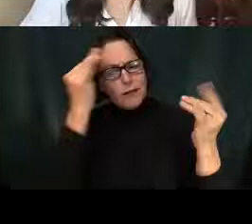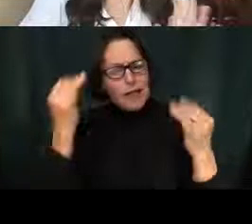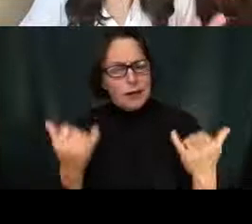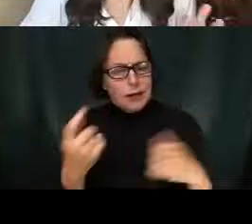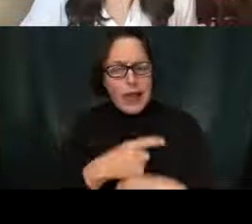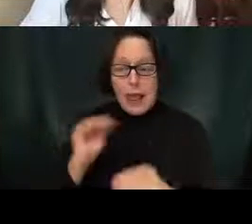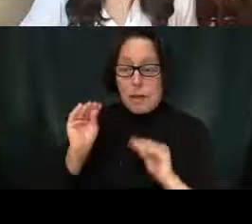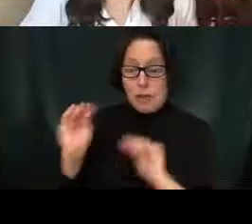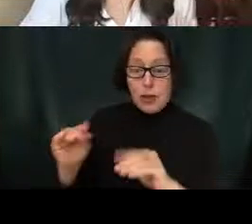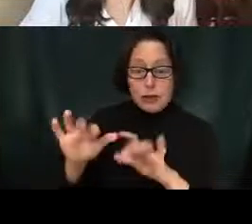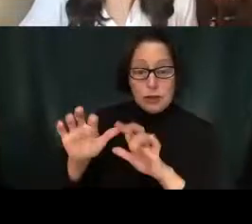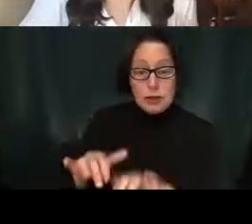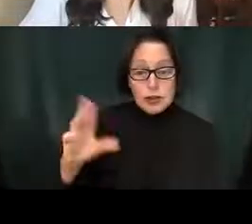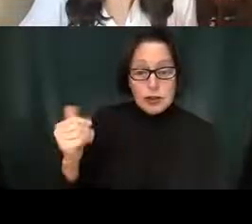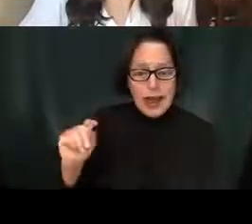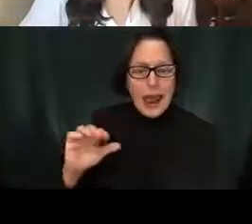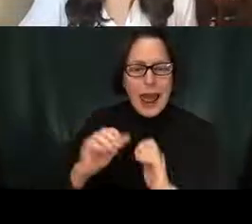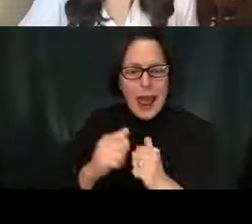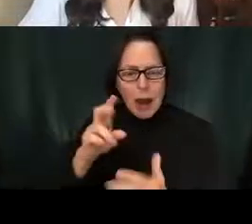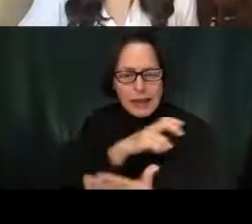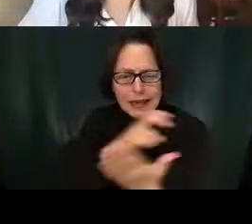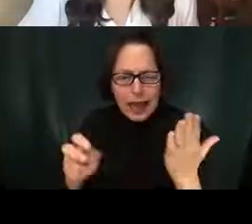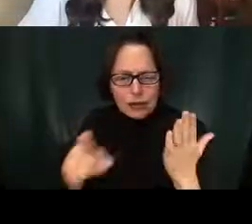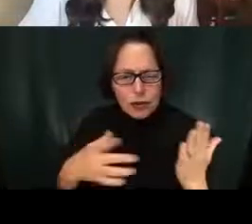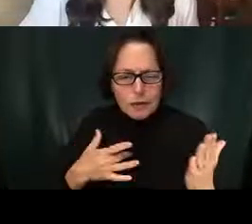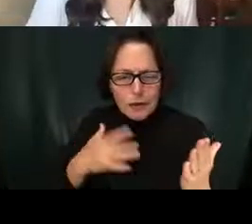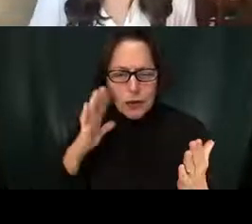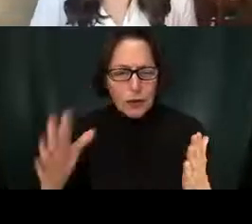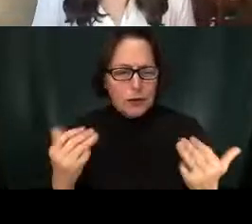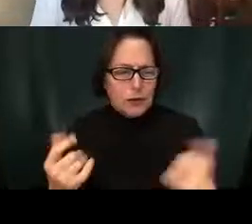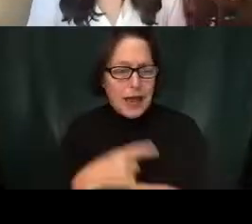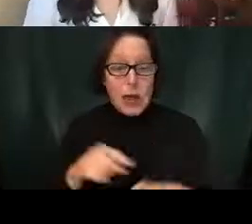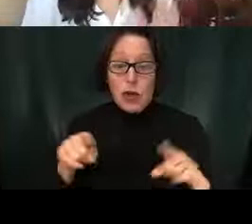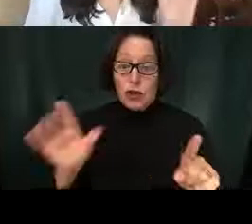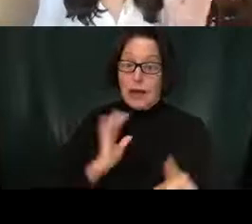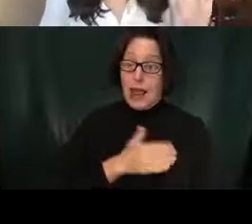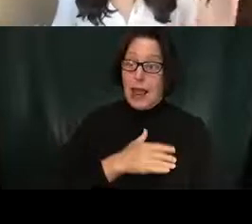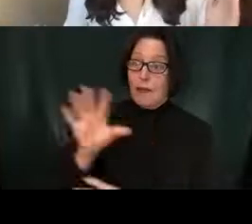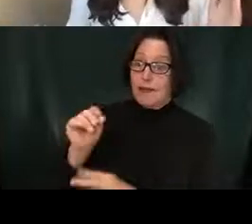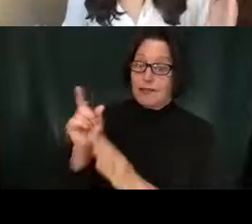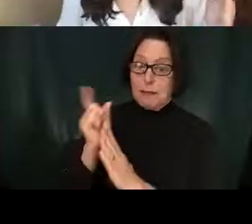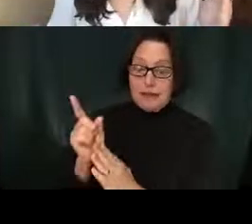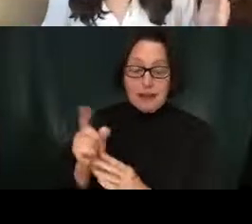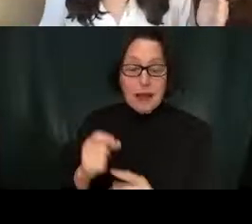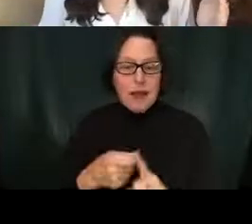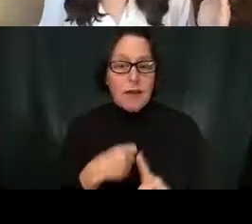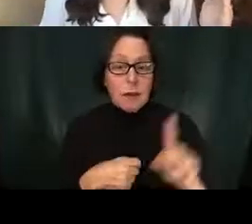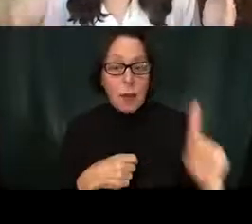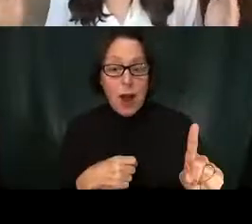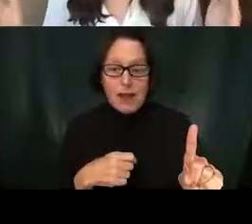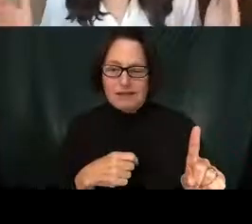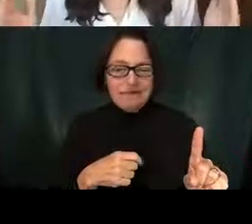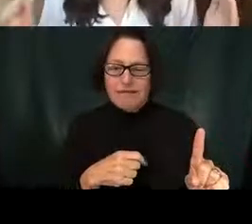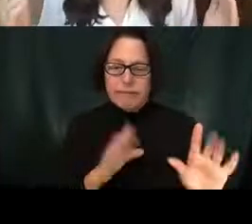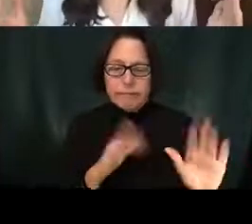chat how engaged you intend to be today during the remaining 50 minutes of our session, on a scale of 1, which is completely not